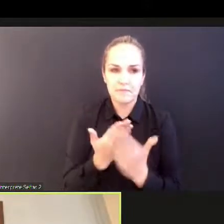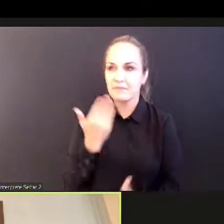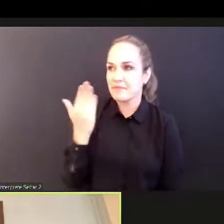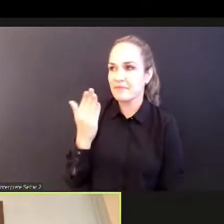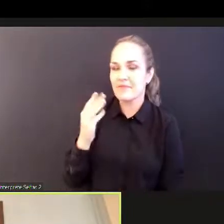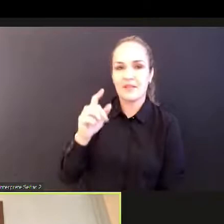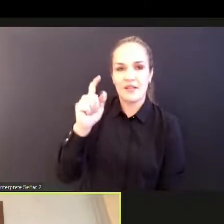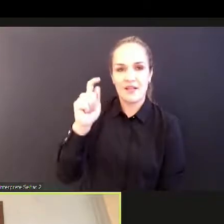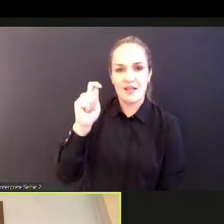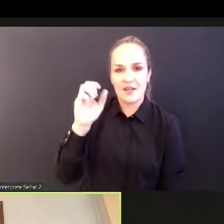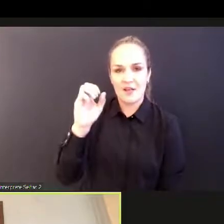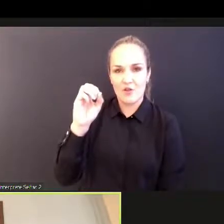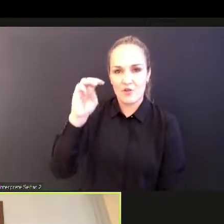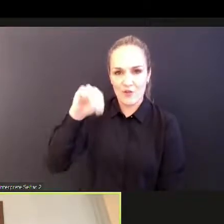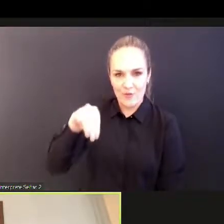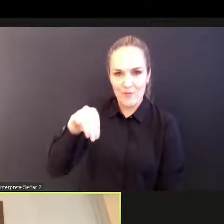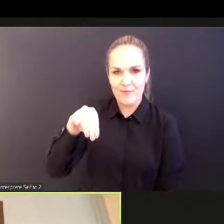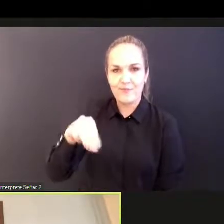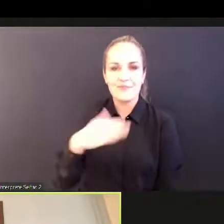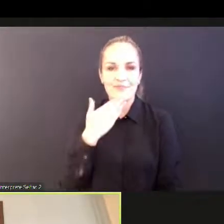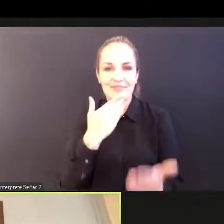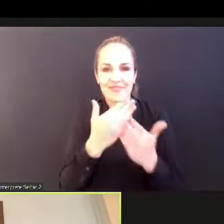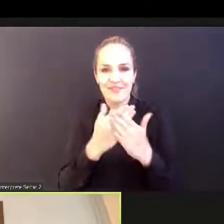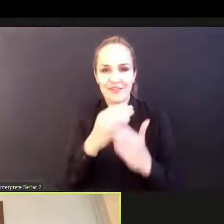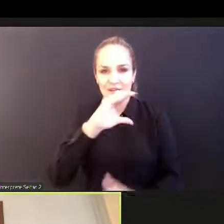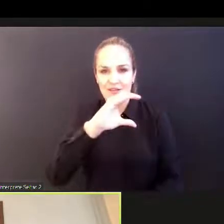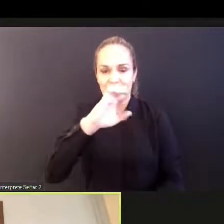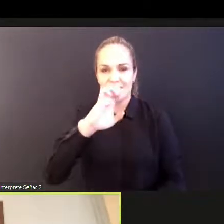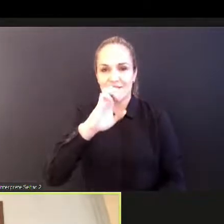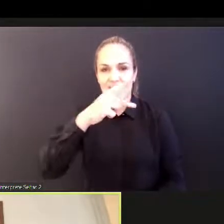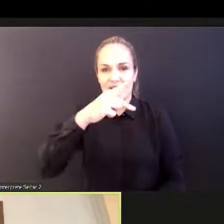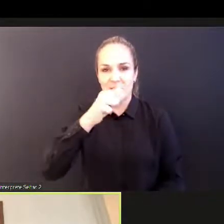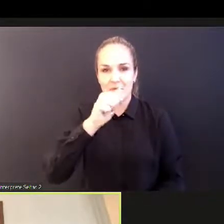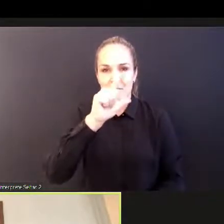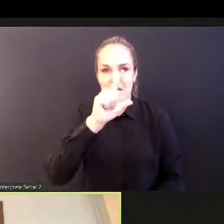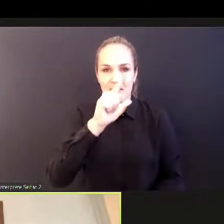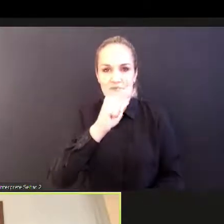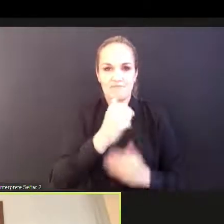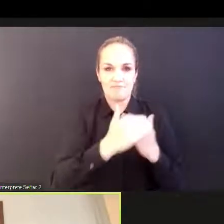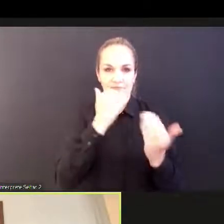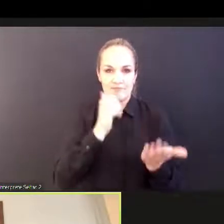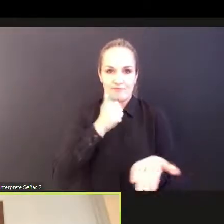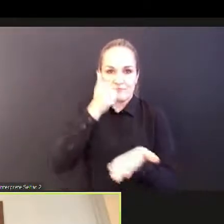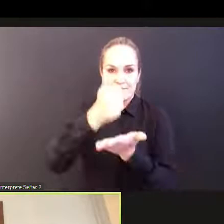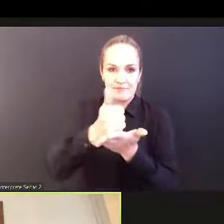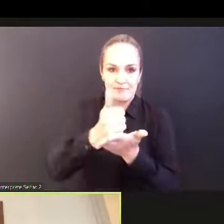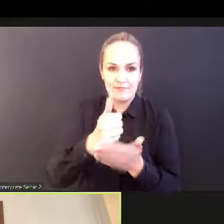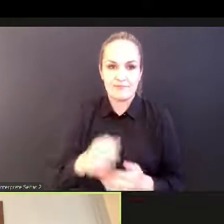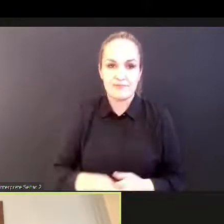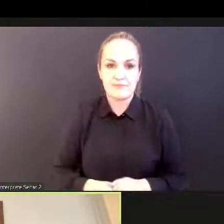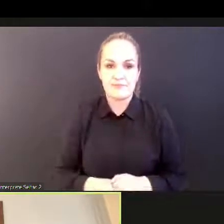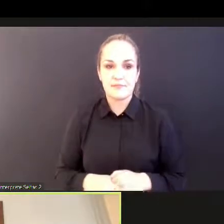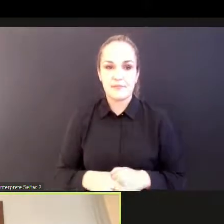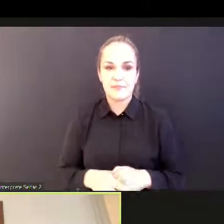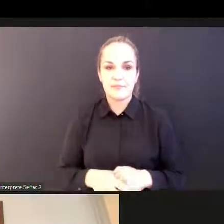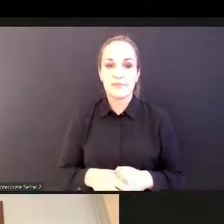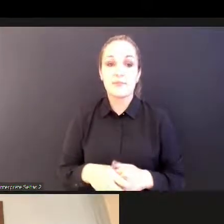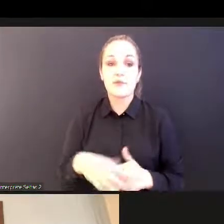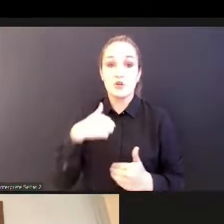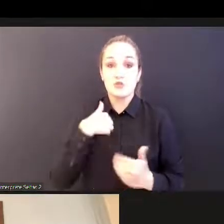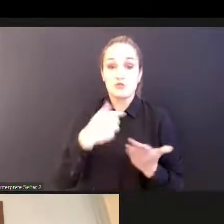but I'll try and draw on my experiences working with SADC and COMESA and other countries in the region.